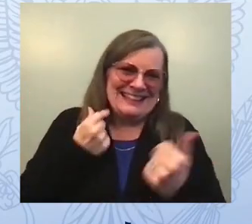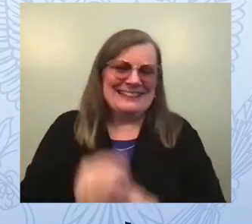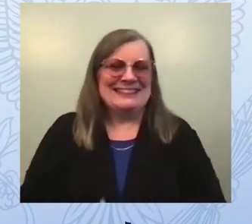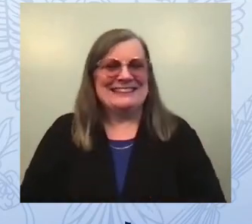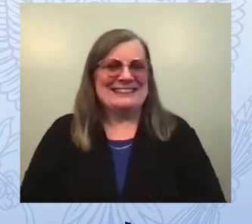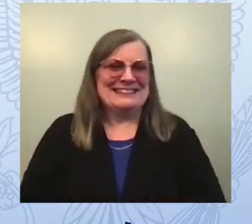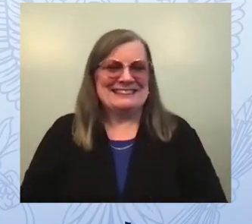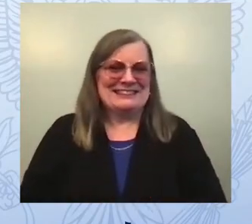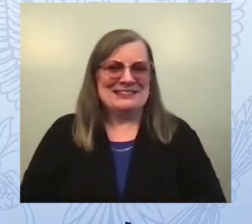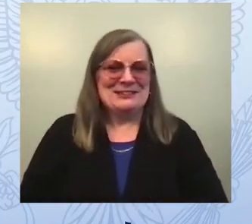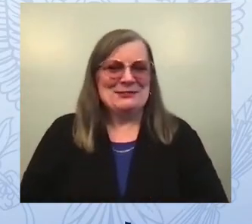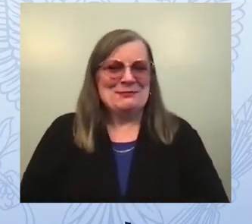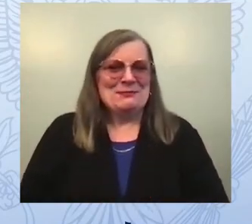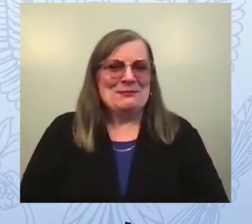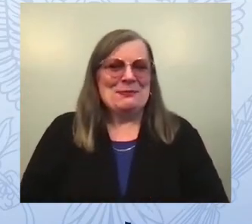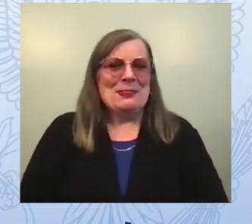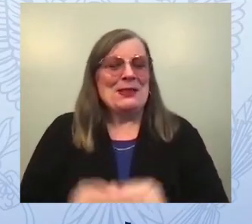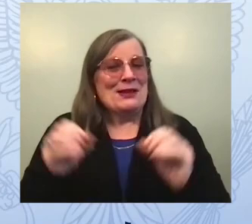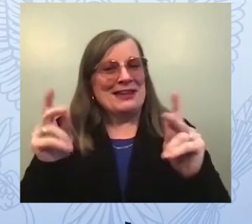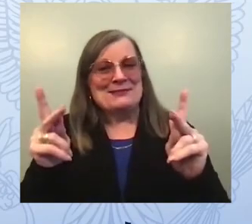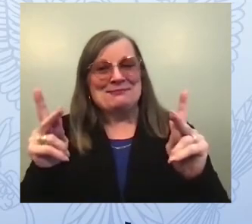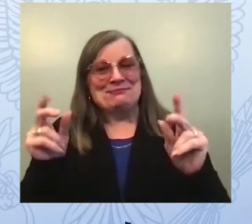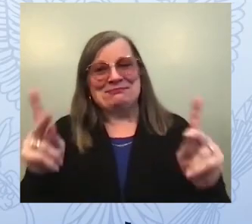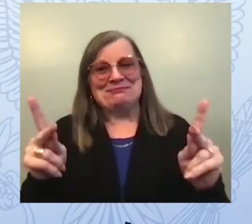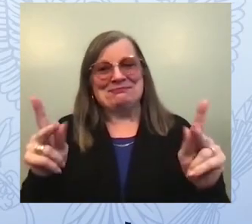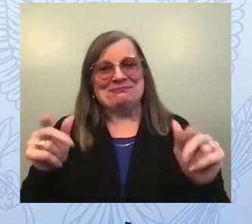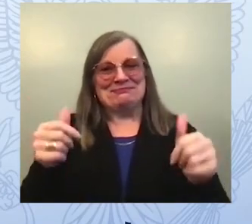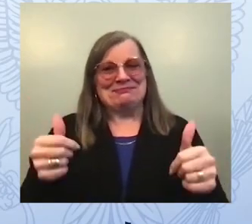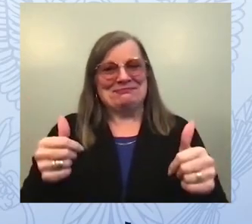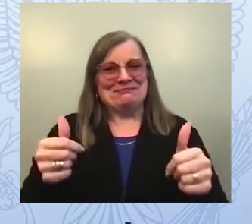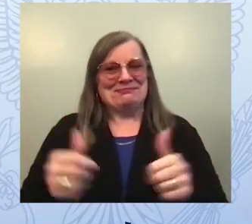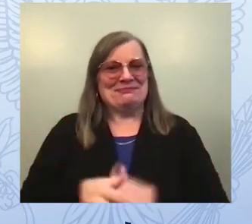Okay. So do you know Elsa?